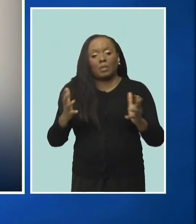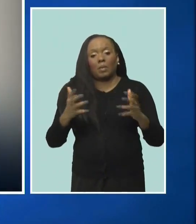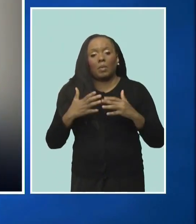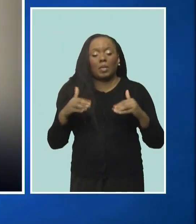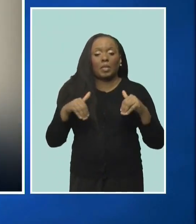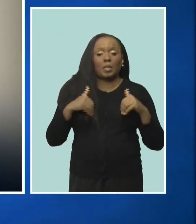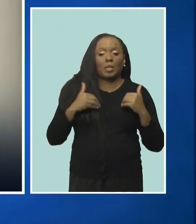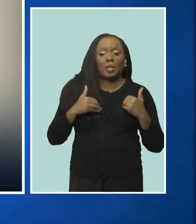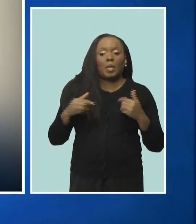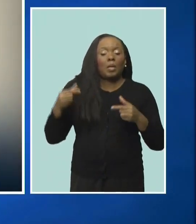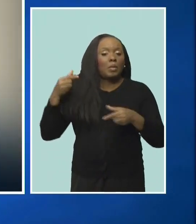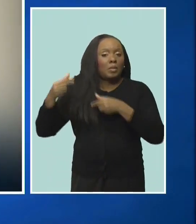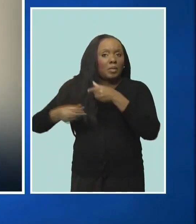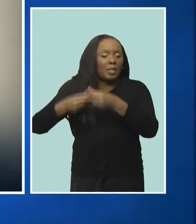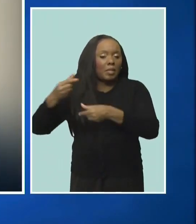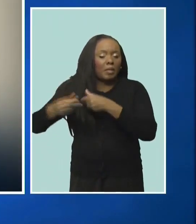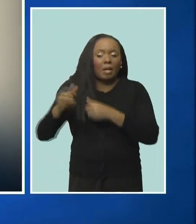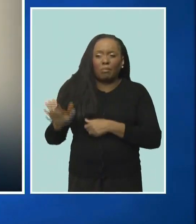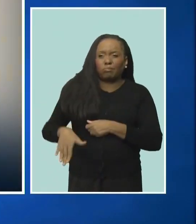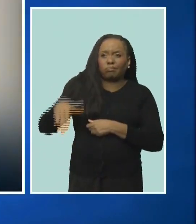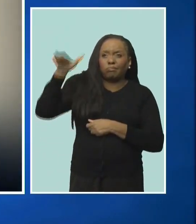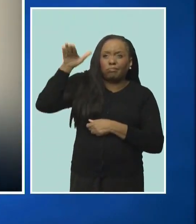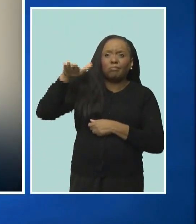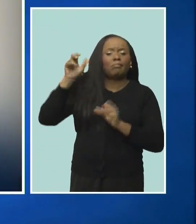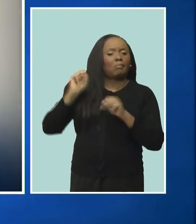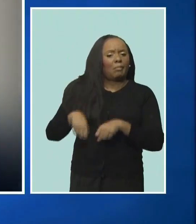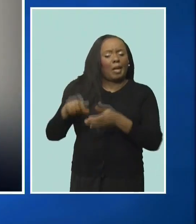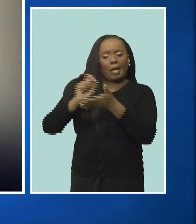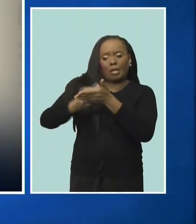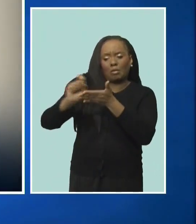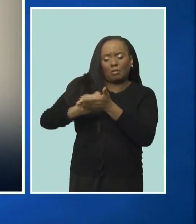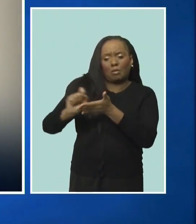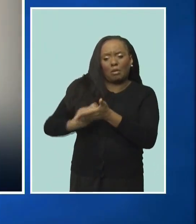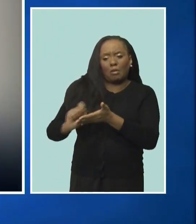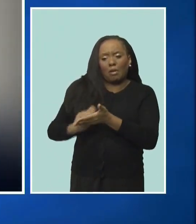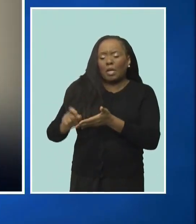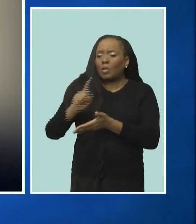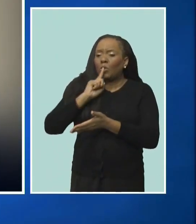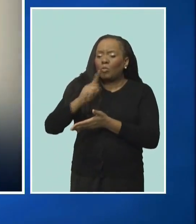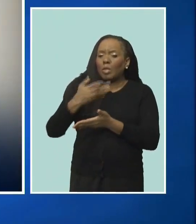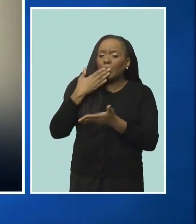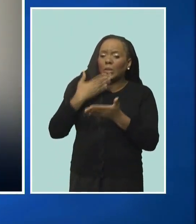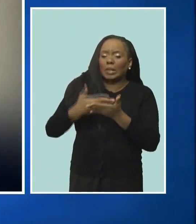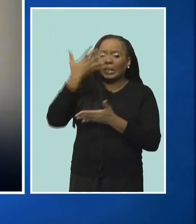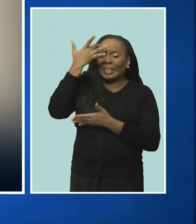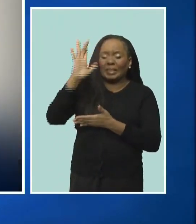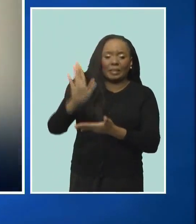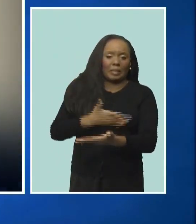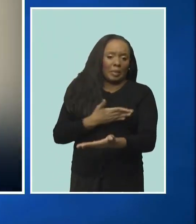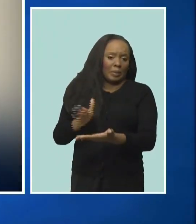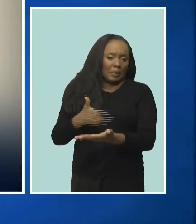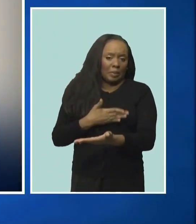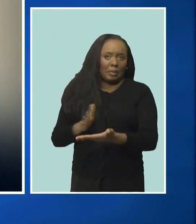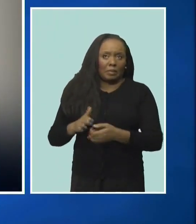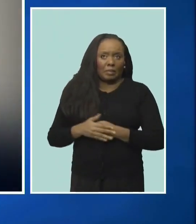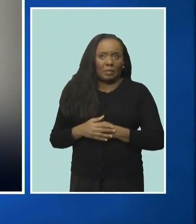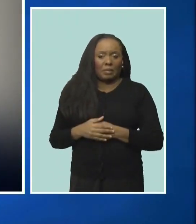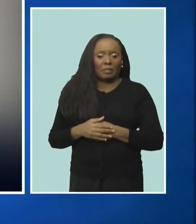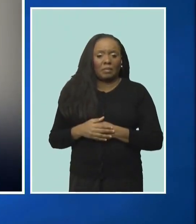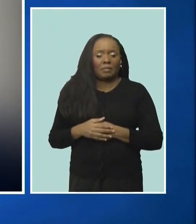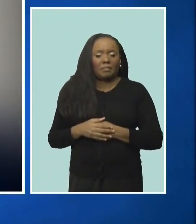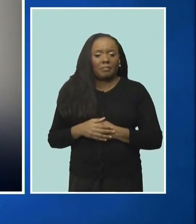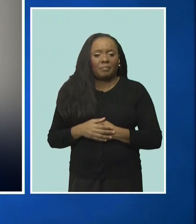generation that are coming up, that they're able to write songs and write songs intelligently, and we don't have to always go back to